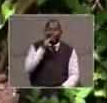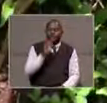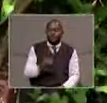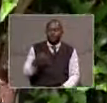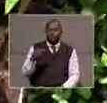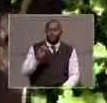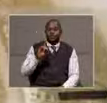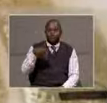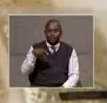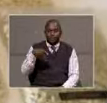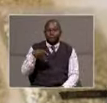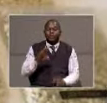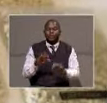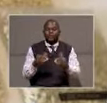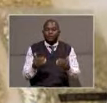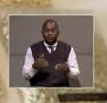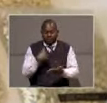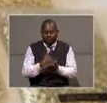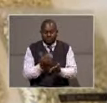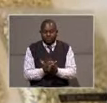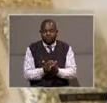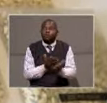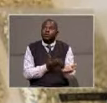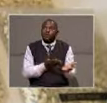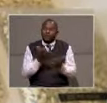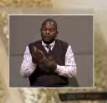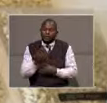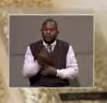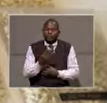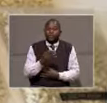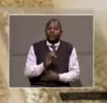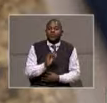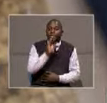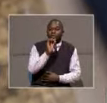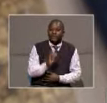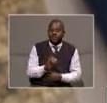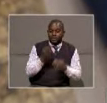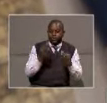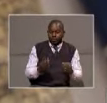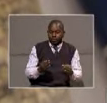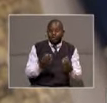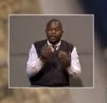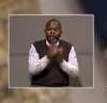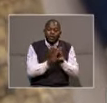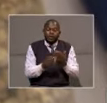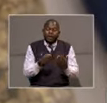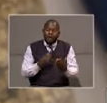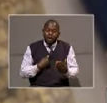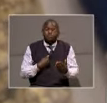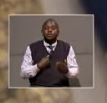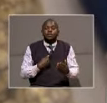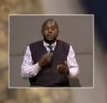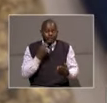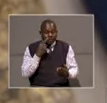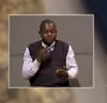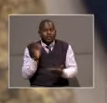domestic product. Whereas the sector exports 40% product, the country is still faced with the seed